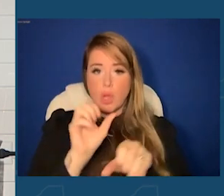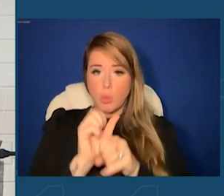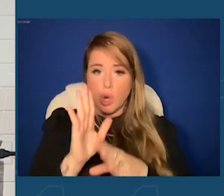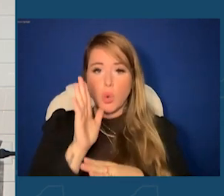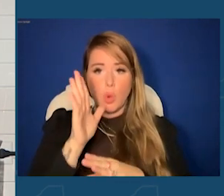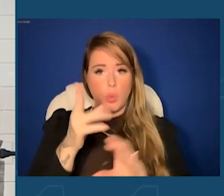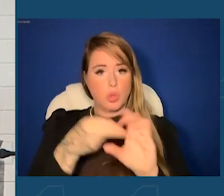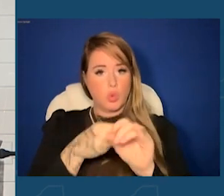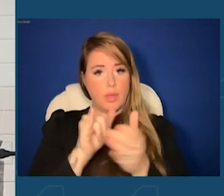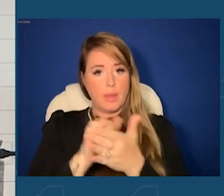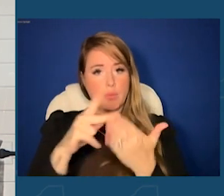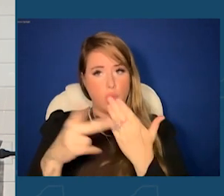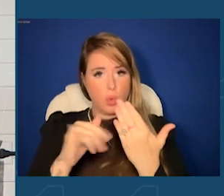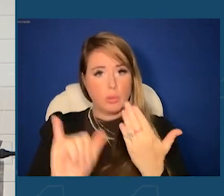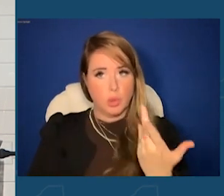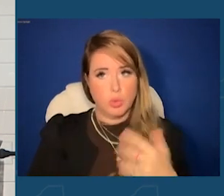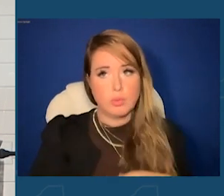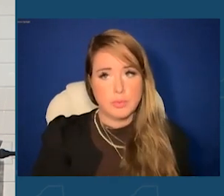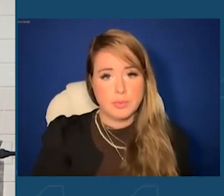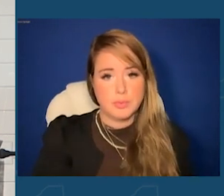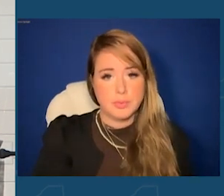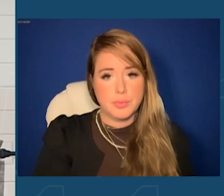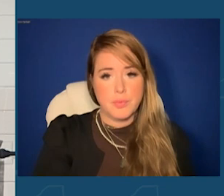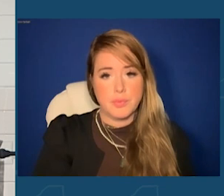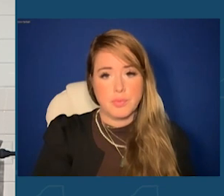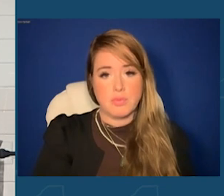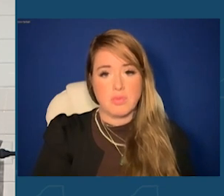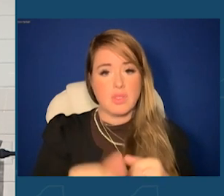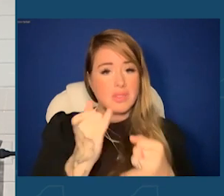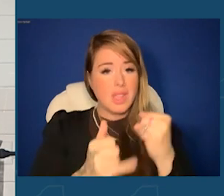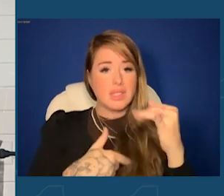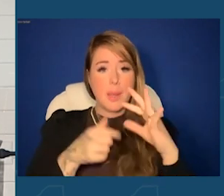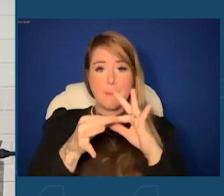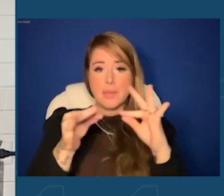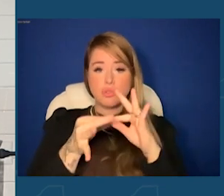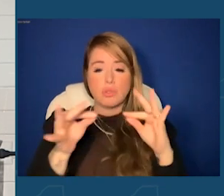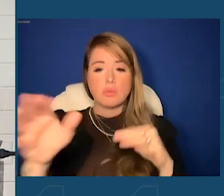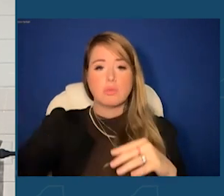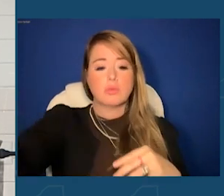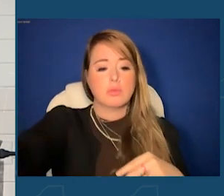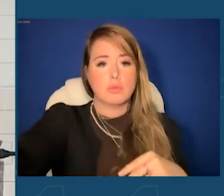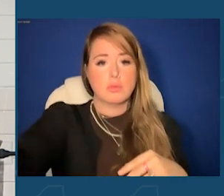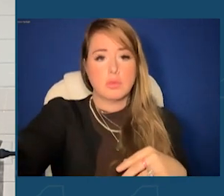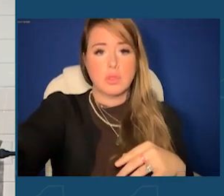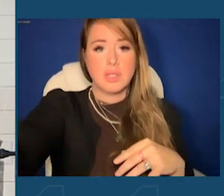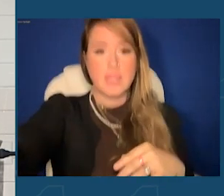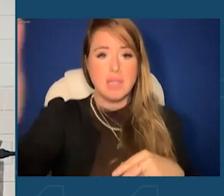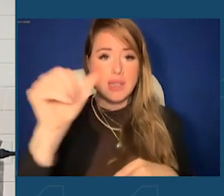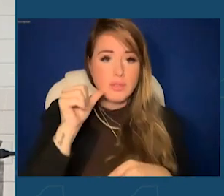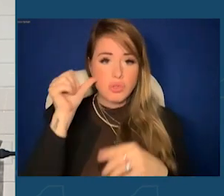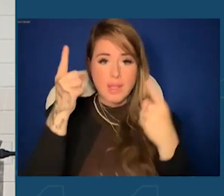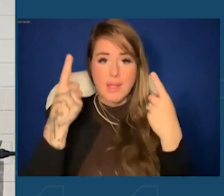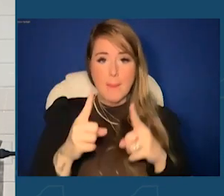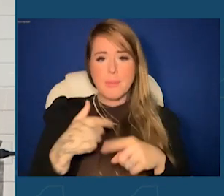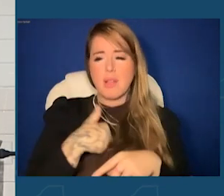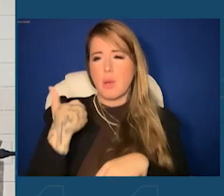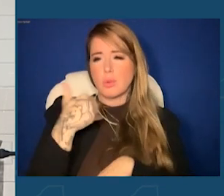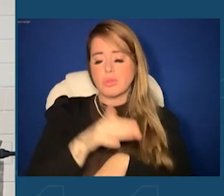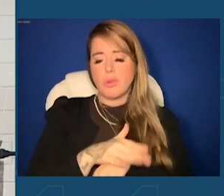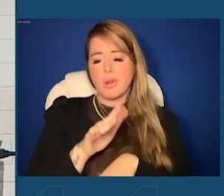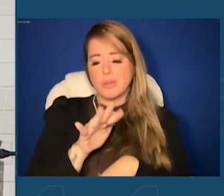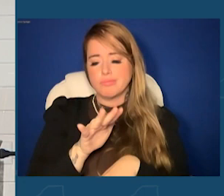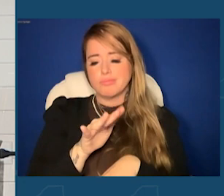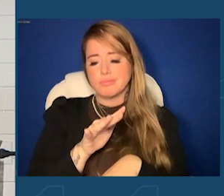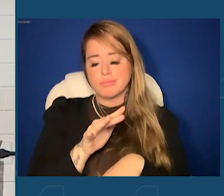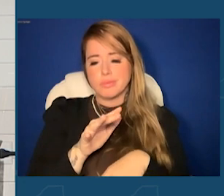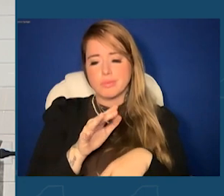well. So the last thing I want to say is that yesterday, as luck would have it, I was on a